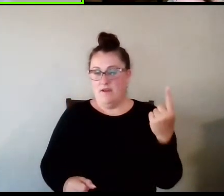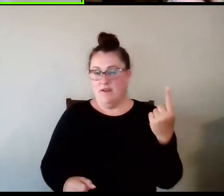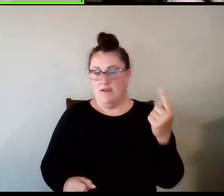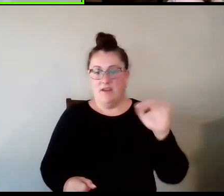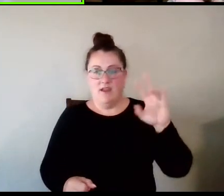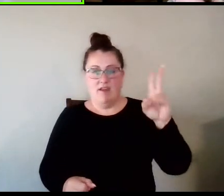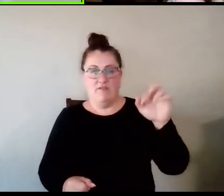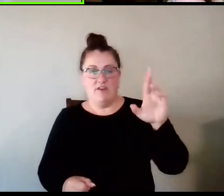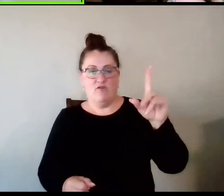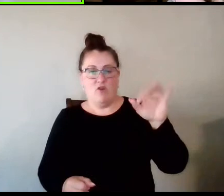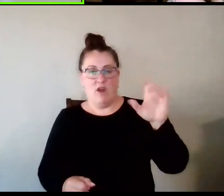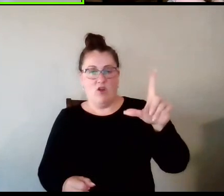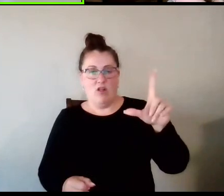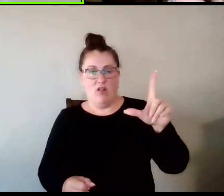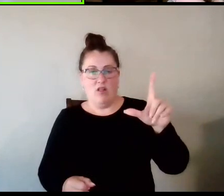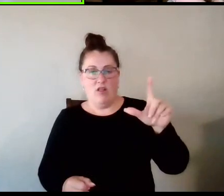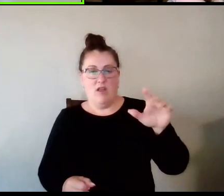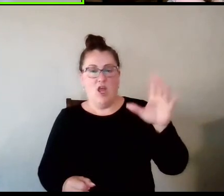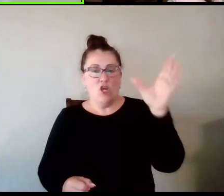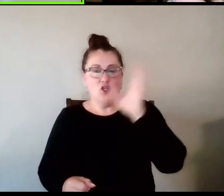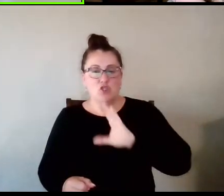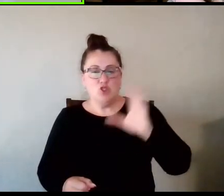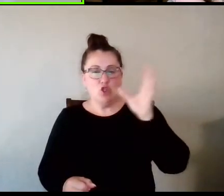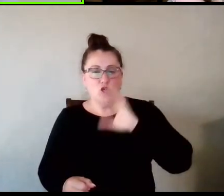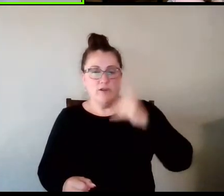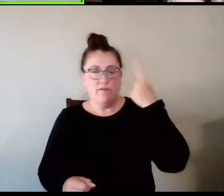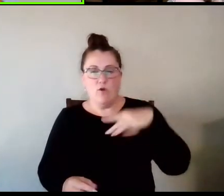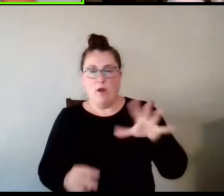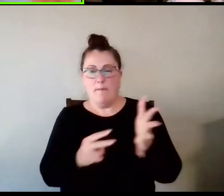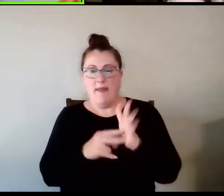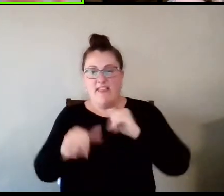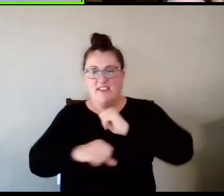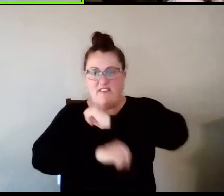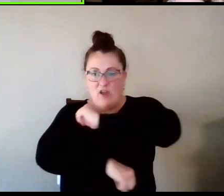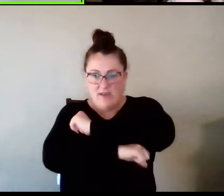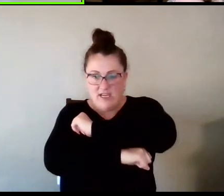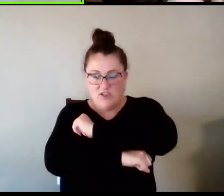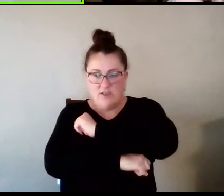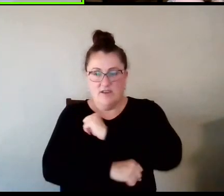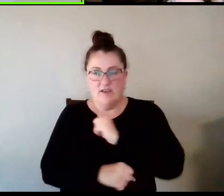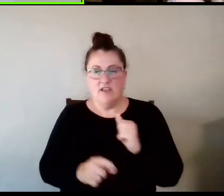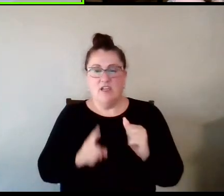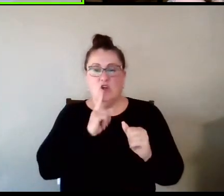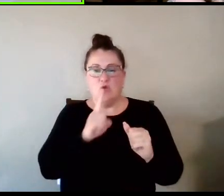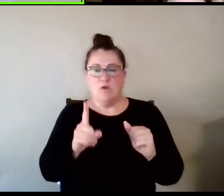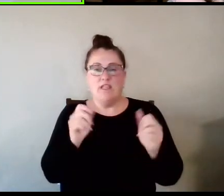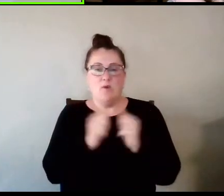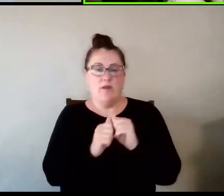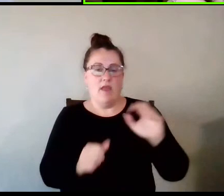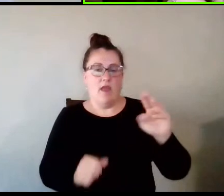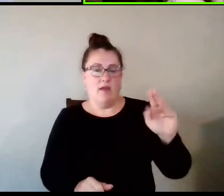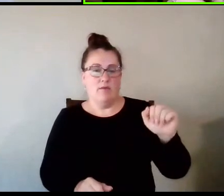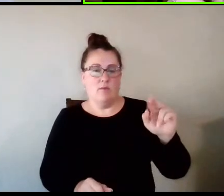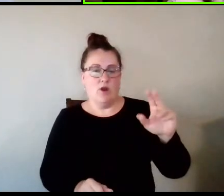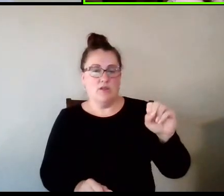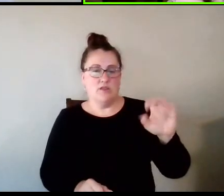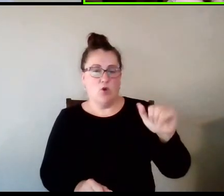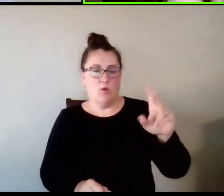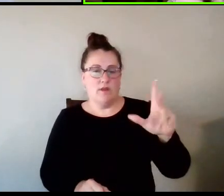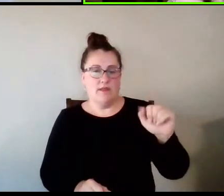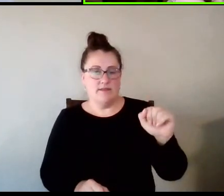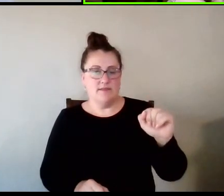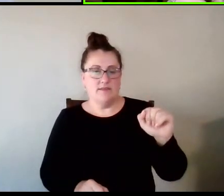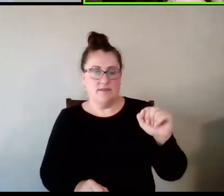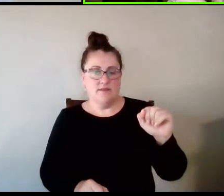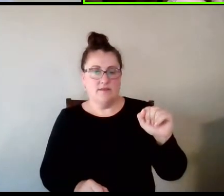Viktor Frankl's Man's Search for Meaning. Oh my God, that's foundational. I think it's right up there with Marcus Aurelius. Yes. This is somebody who spent,